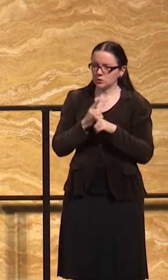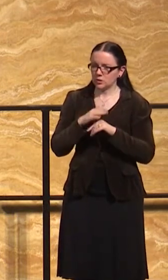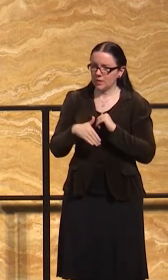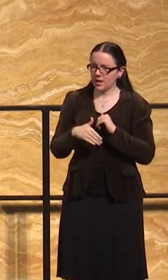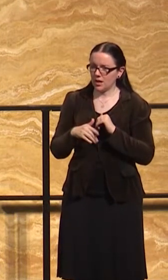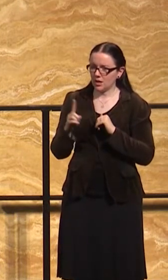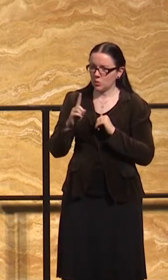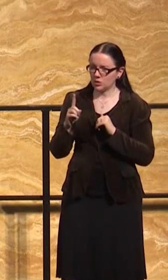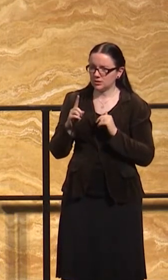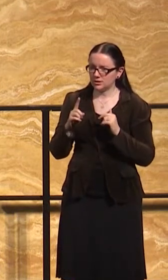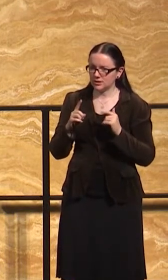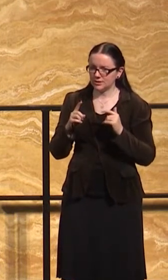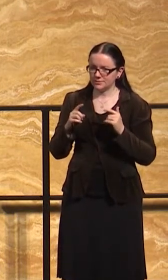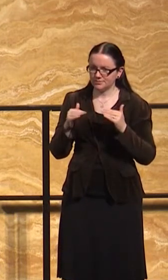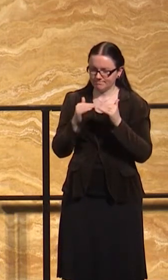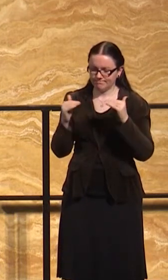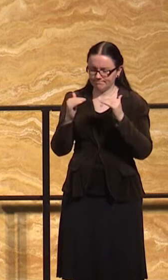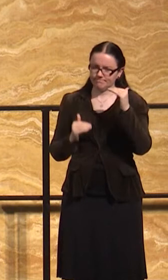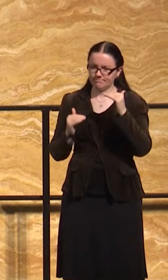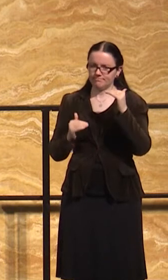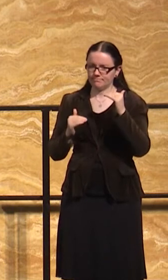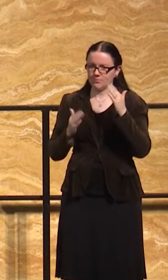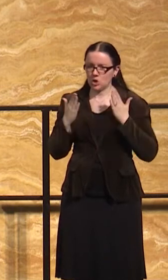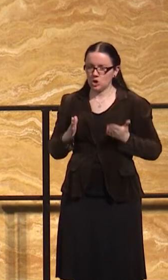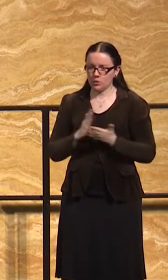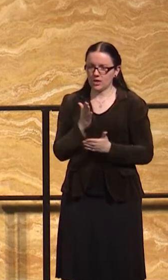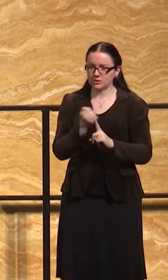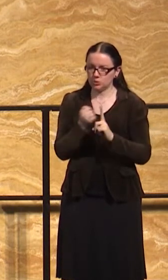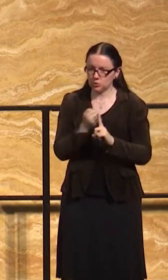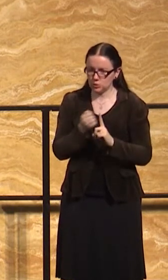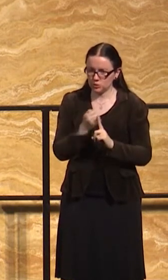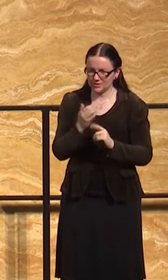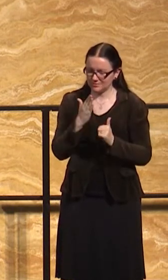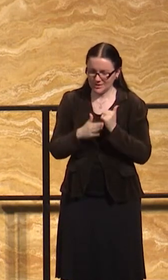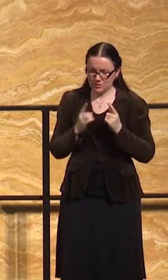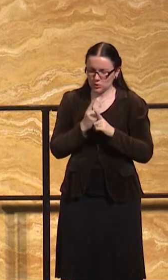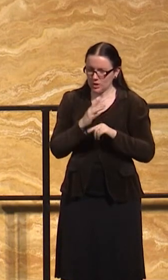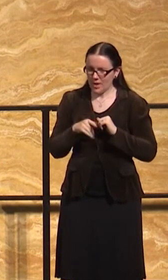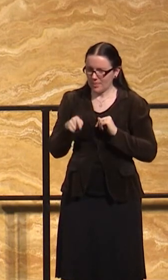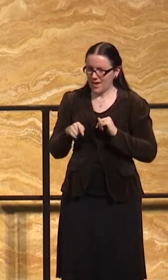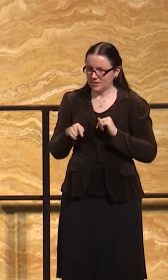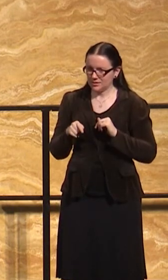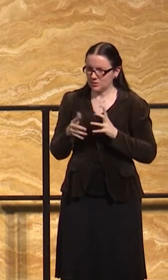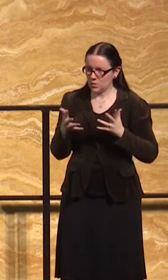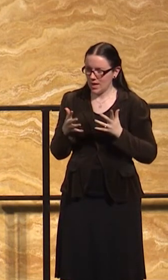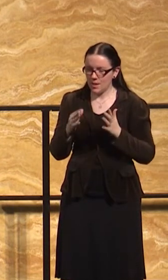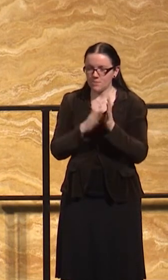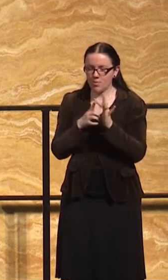of injustices, the human rights abuses, what goes on even along those corridors where